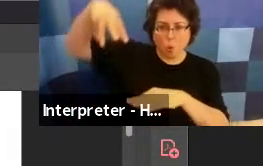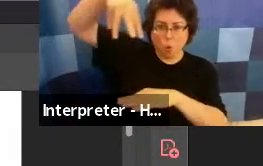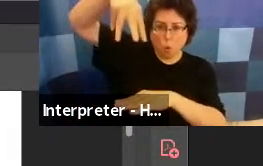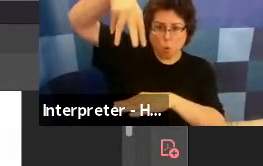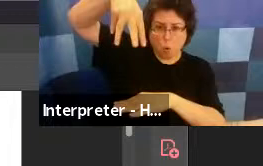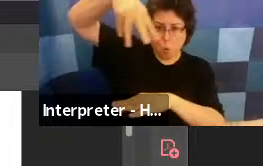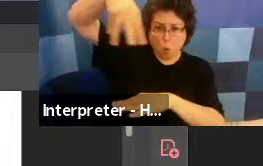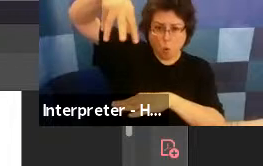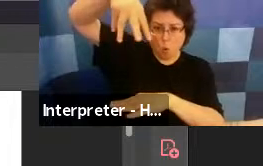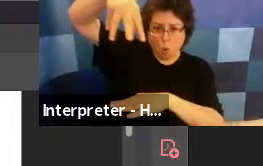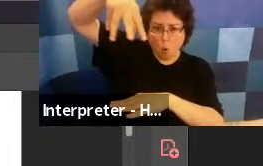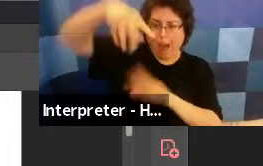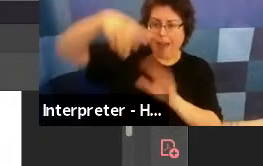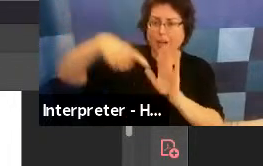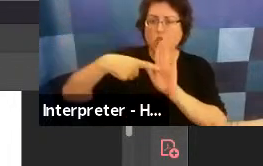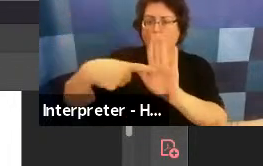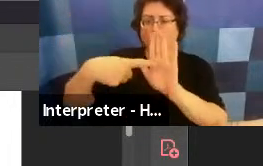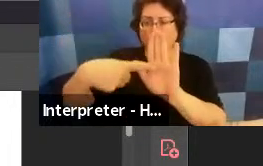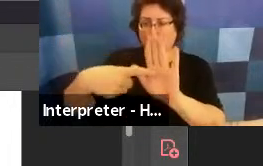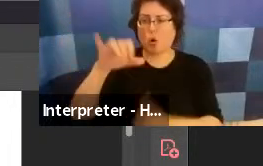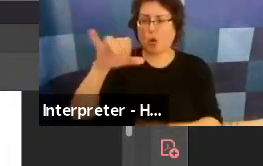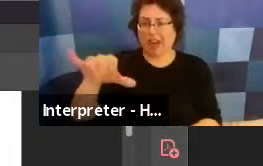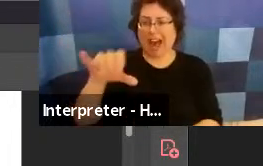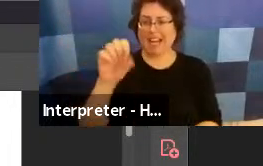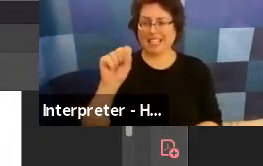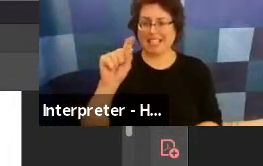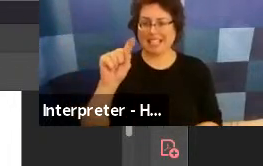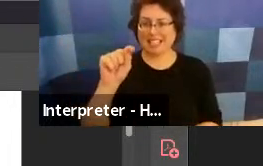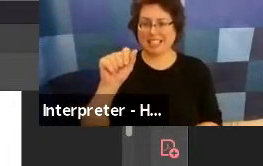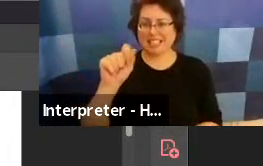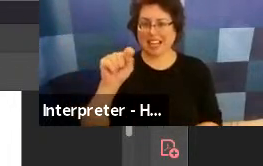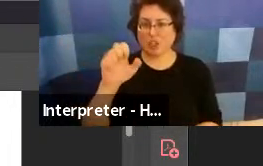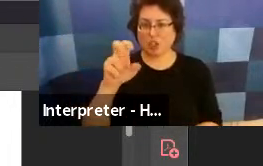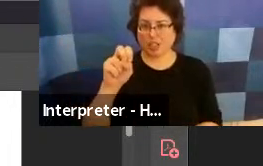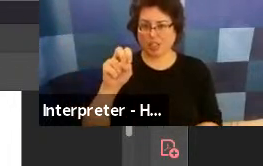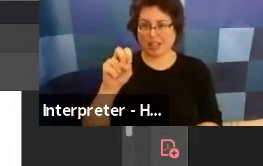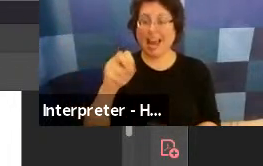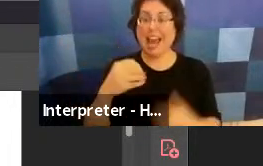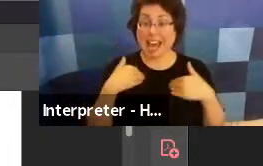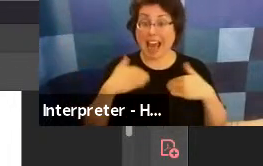And there is a platform on the outbound